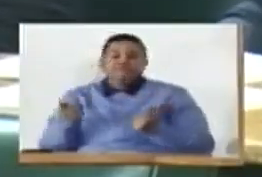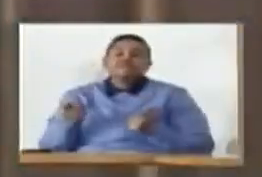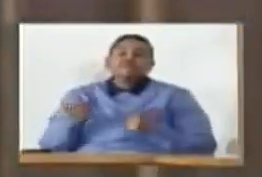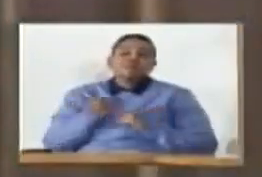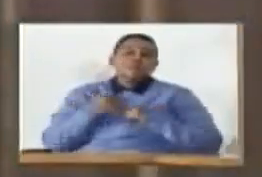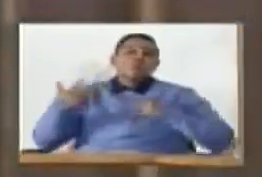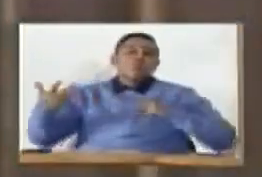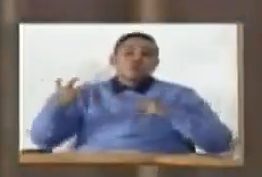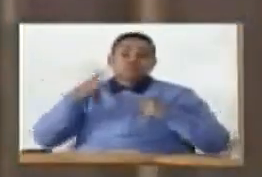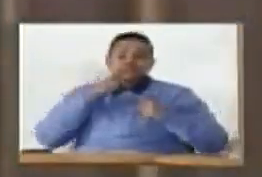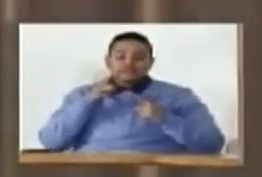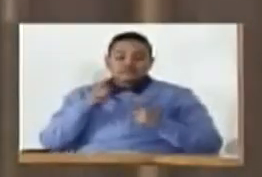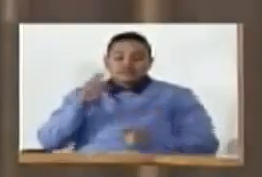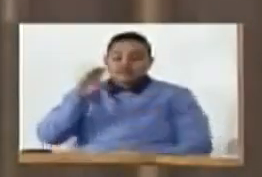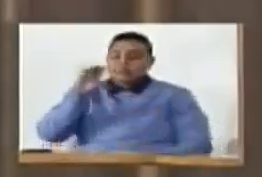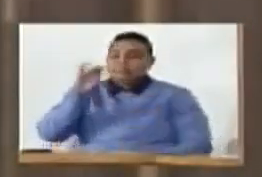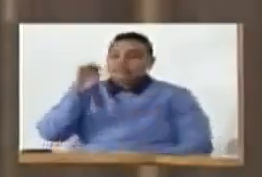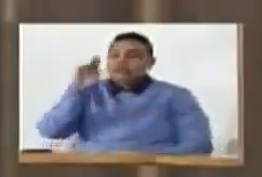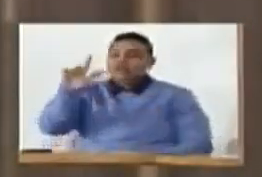sector,